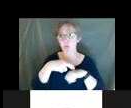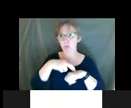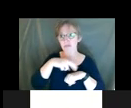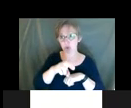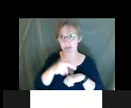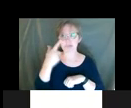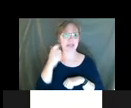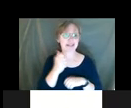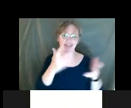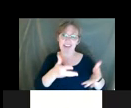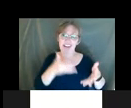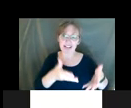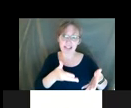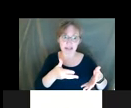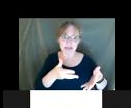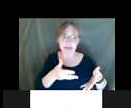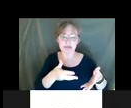abuse.